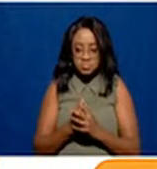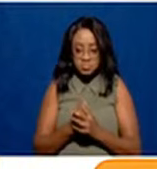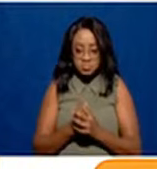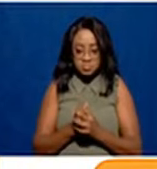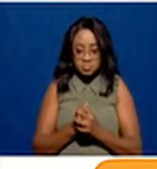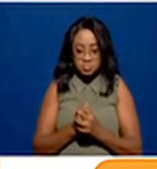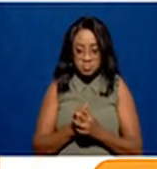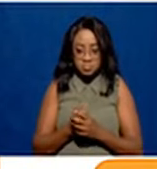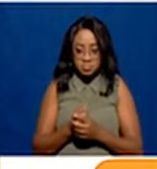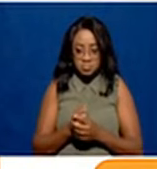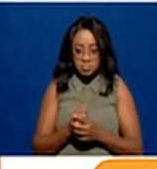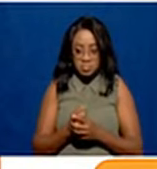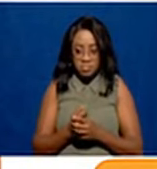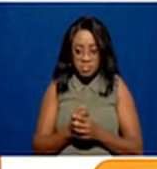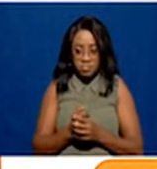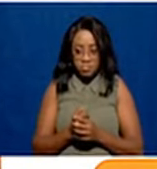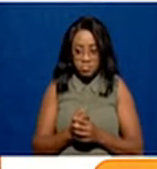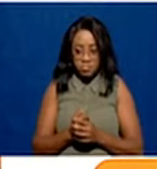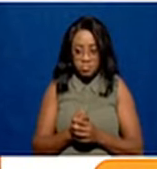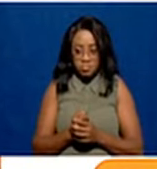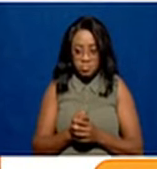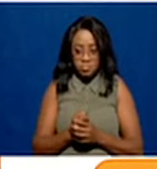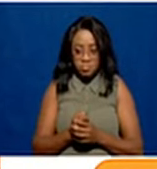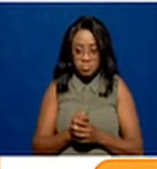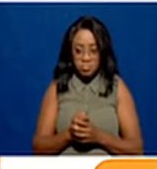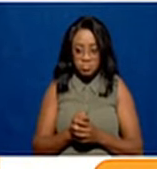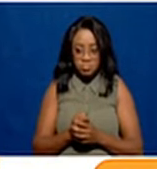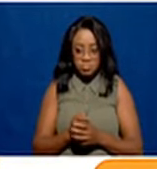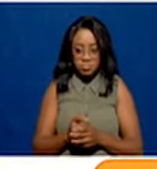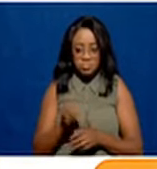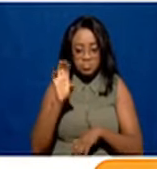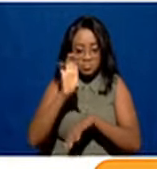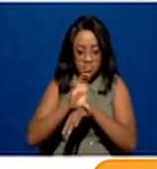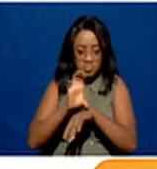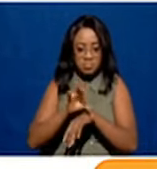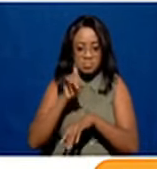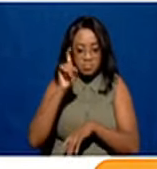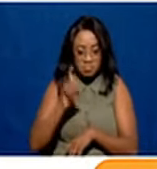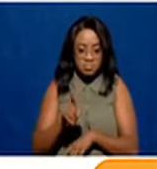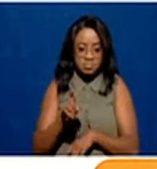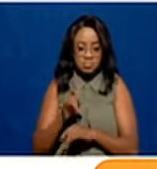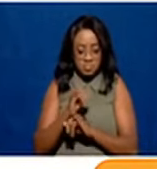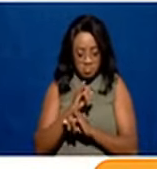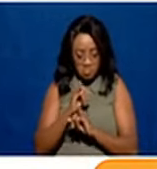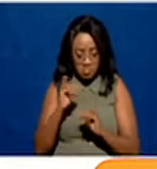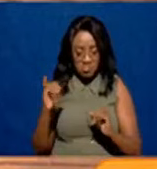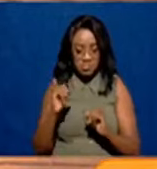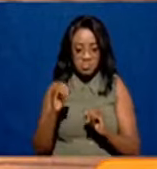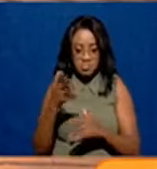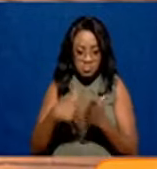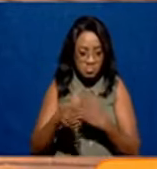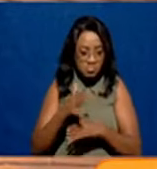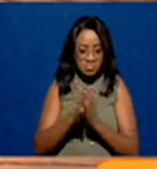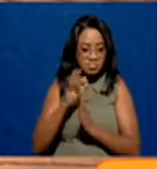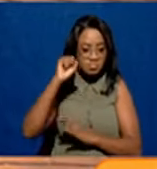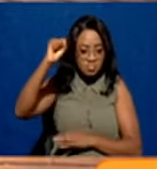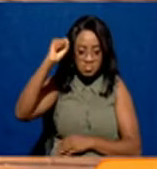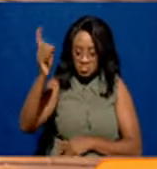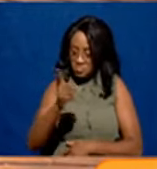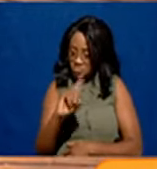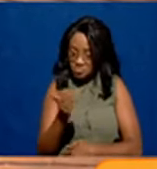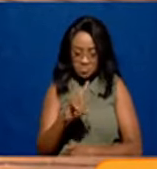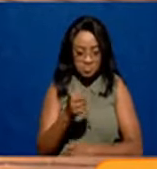church has a place that cannot be replaced. And a church has to stay clean. It has to stay clean out of